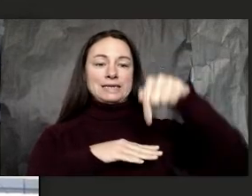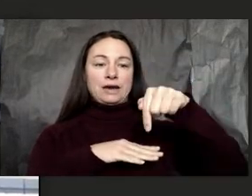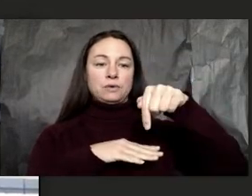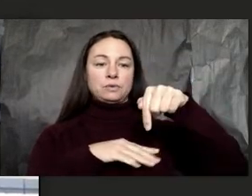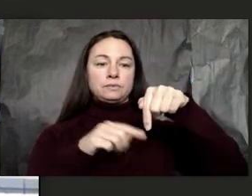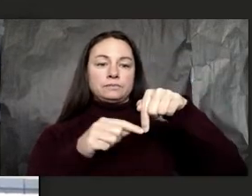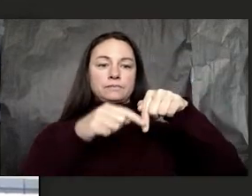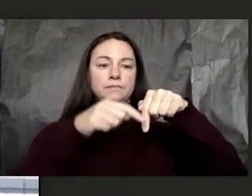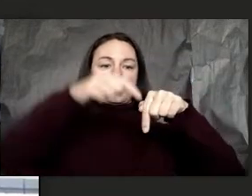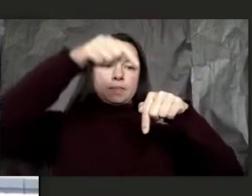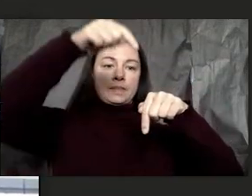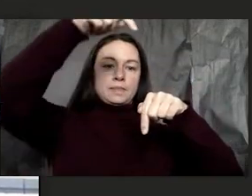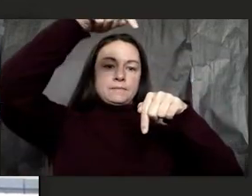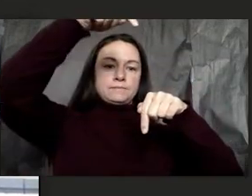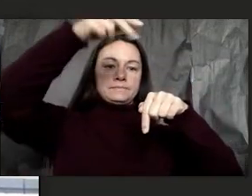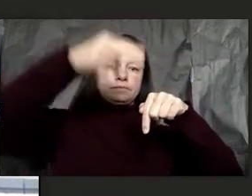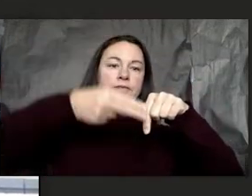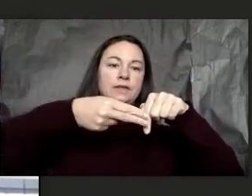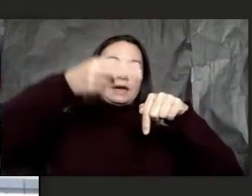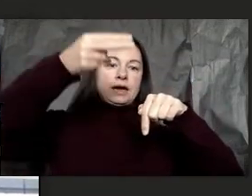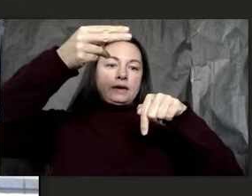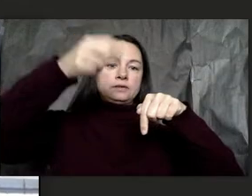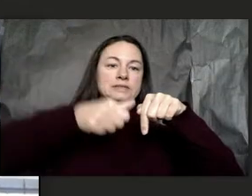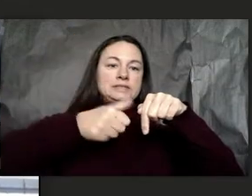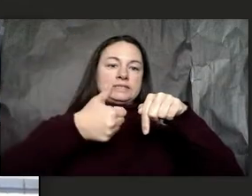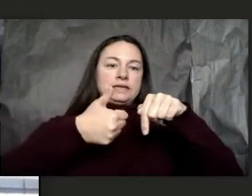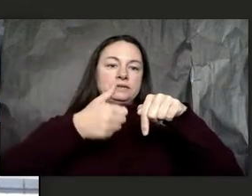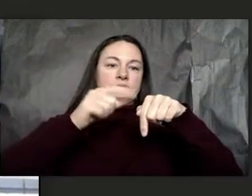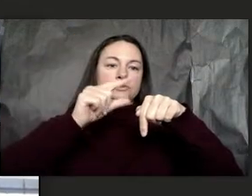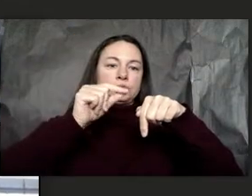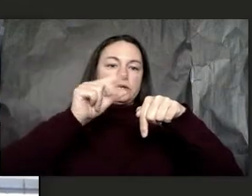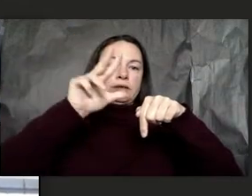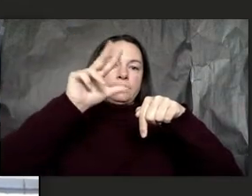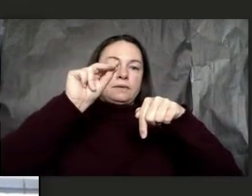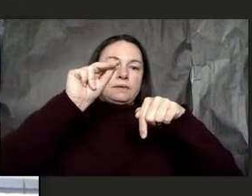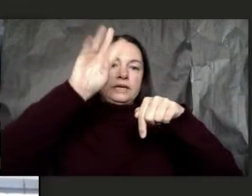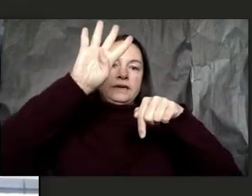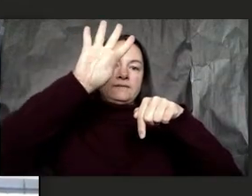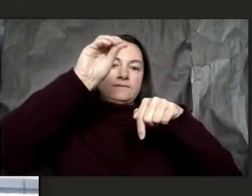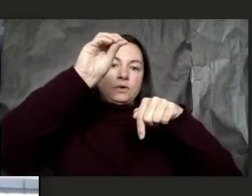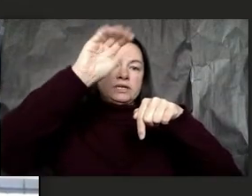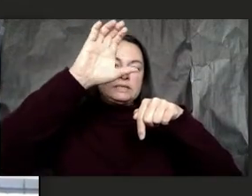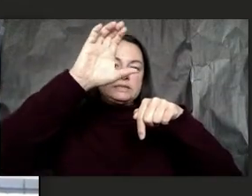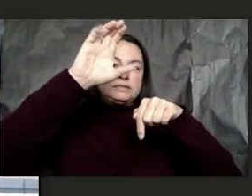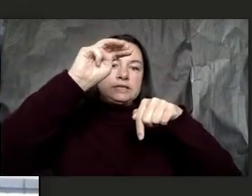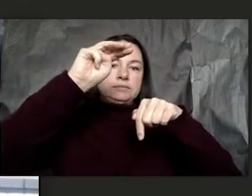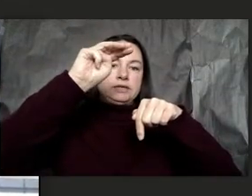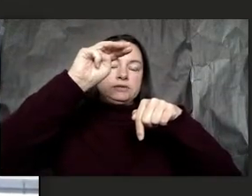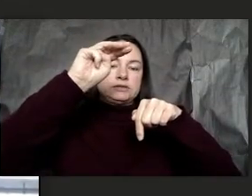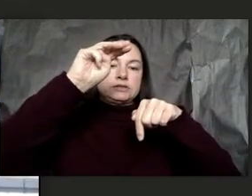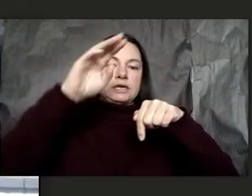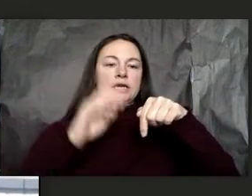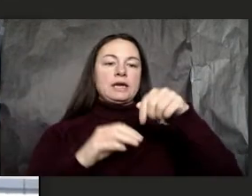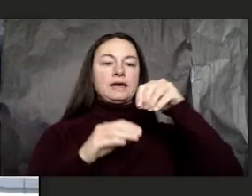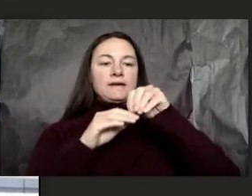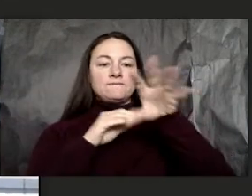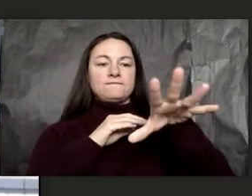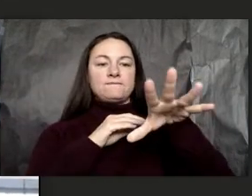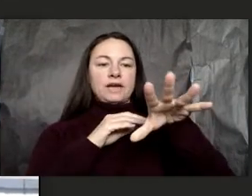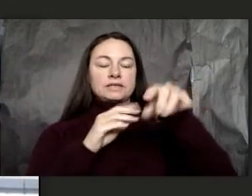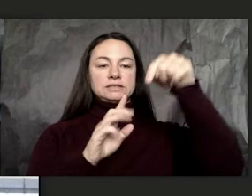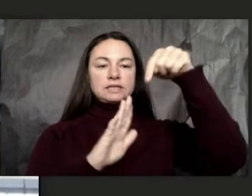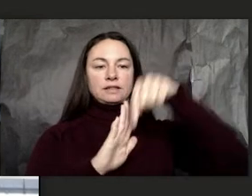how the height, 0 centimeters, 10 centimeters, 20 centimeters, 30 centimeters, affects how far it